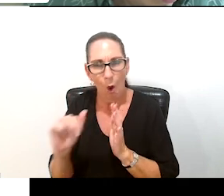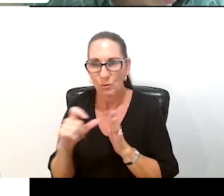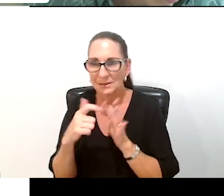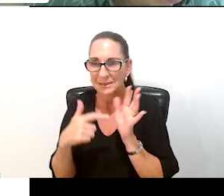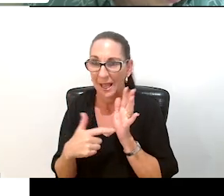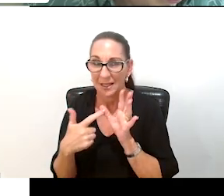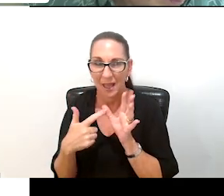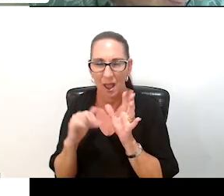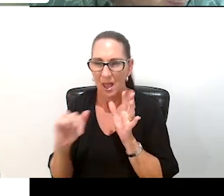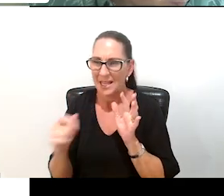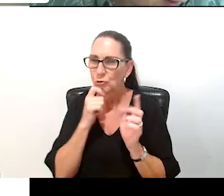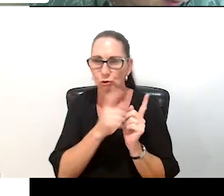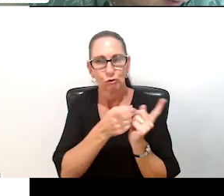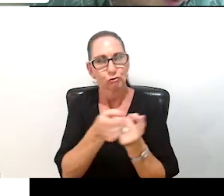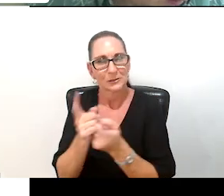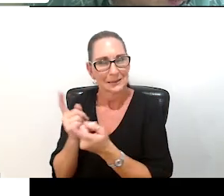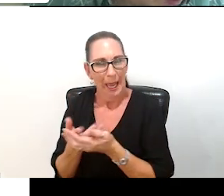data is different.